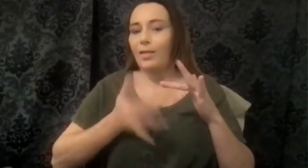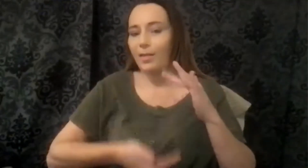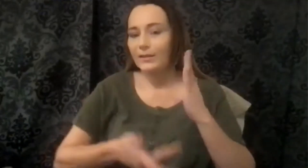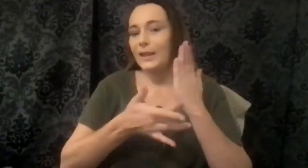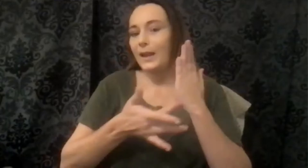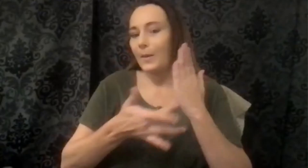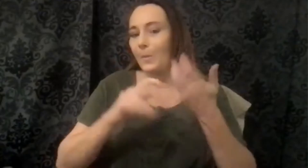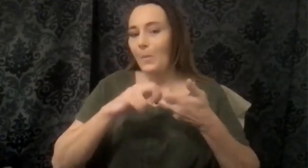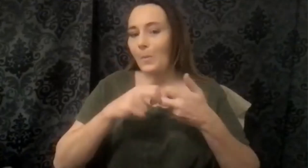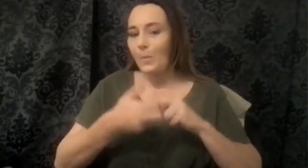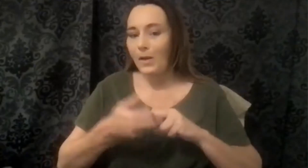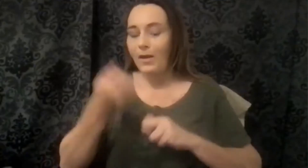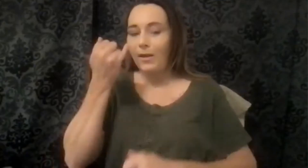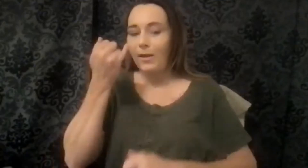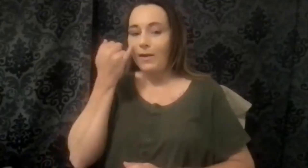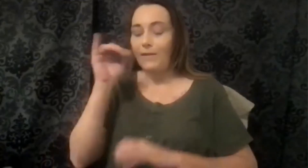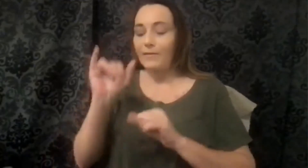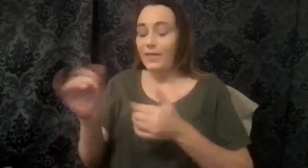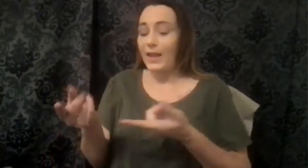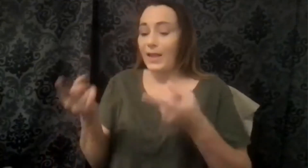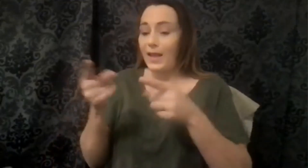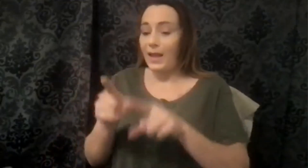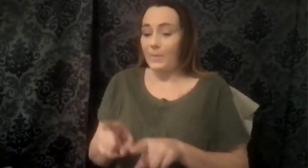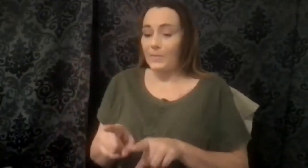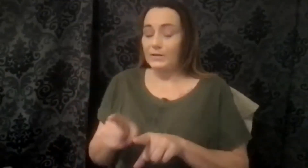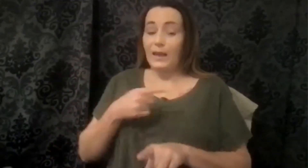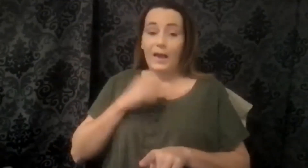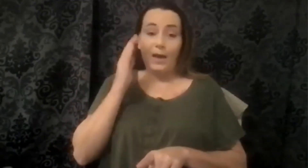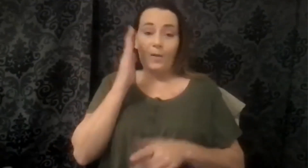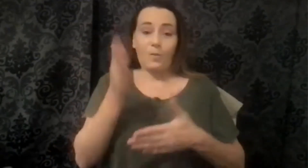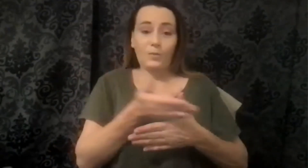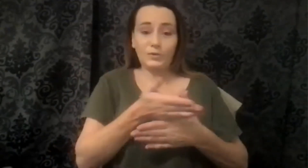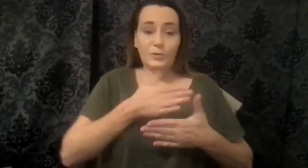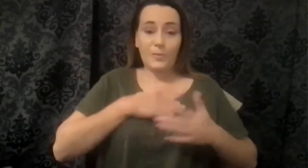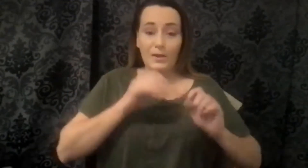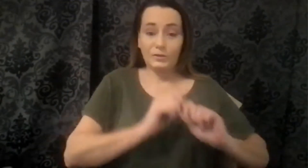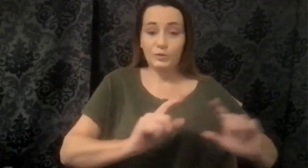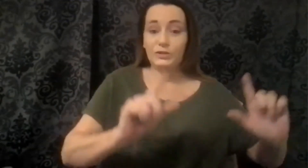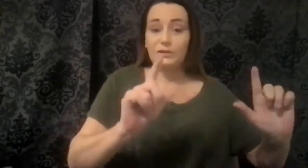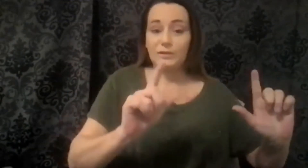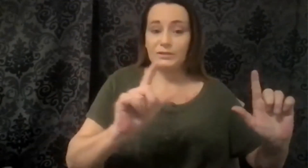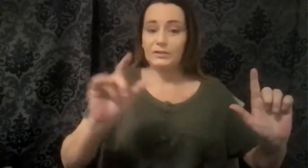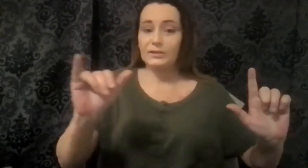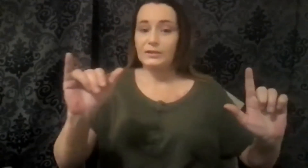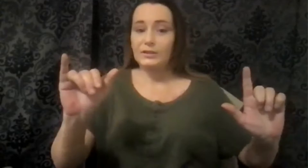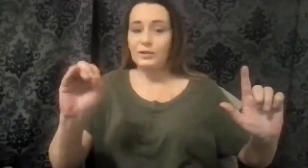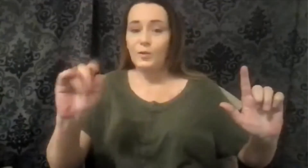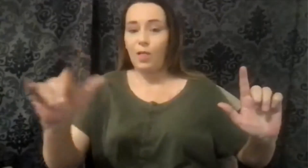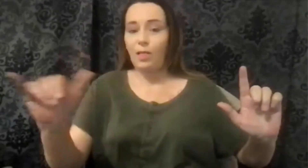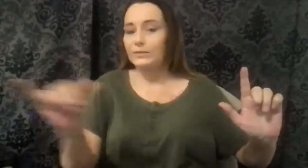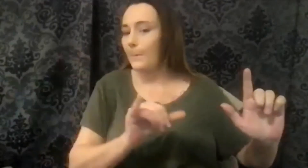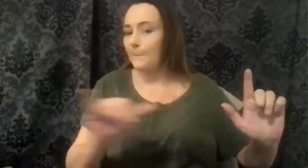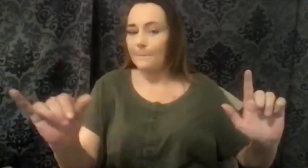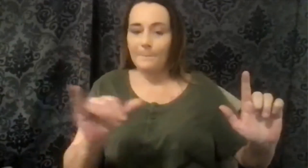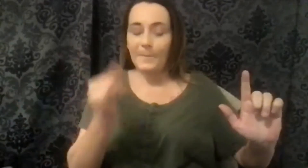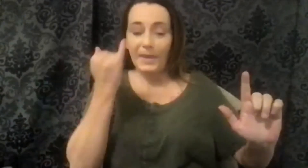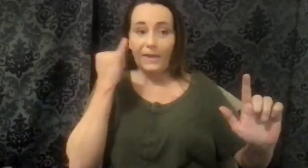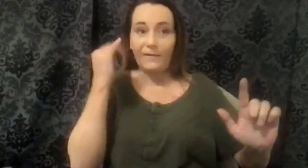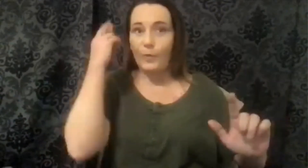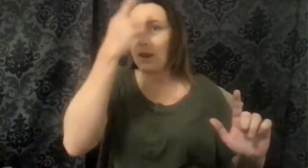happens, I'm gonna share my screen, but Yoel will share his screen and I'll hop back in if for any reason I get kicked